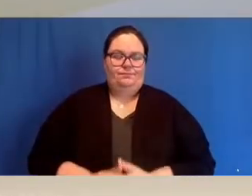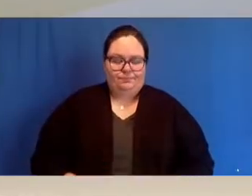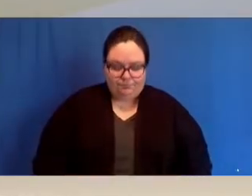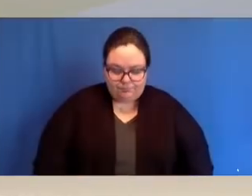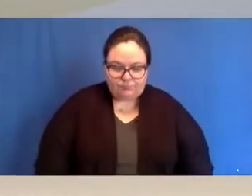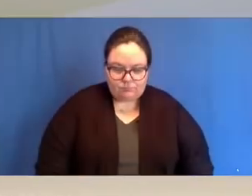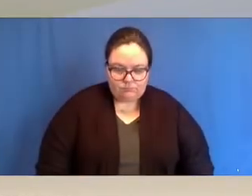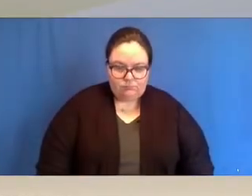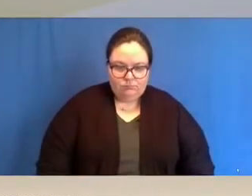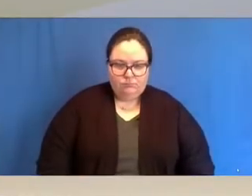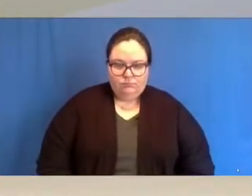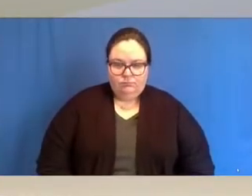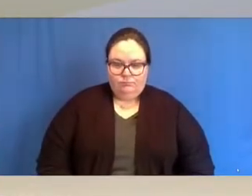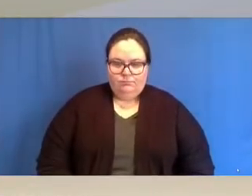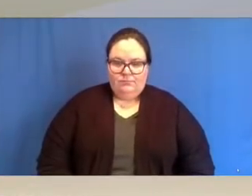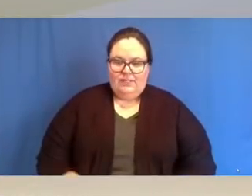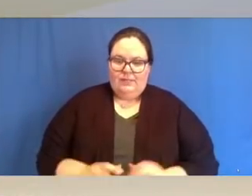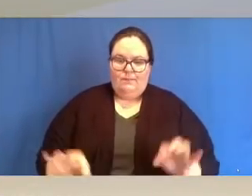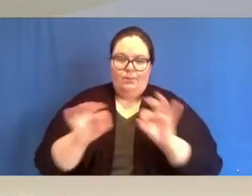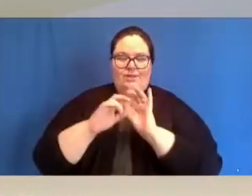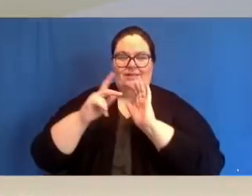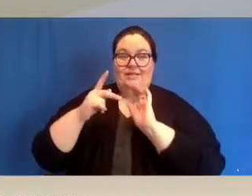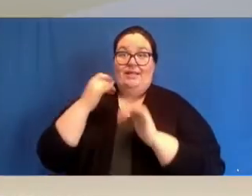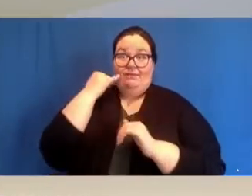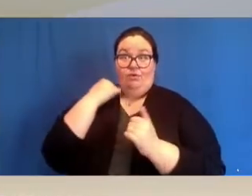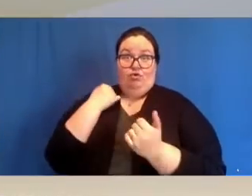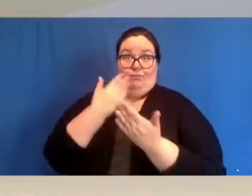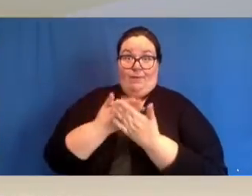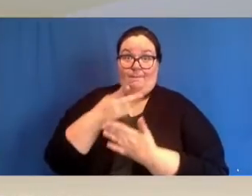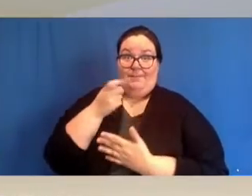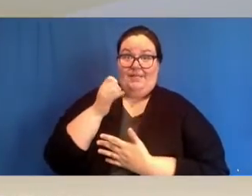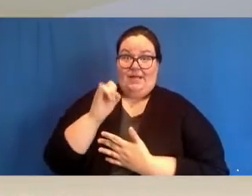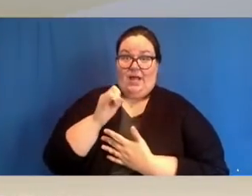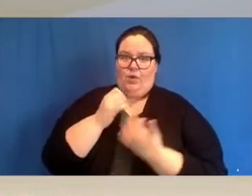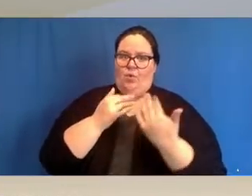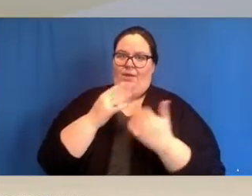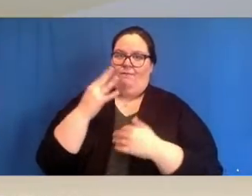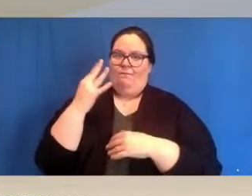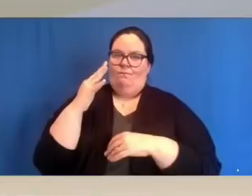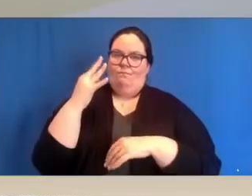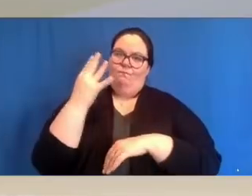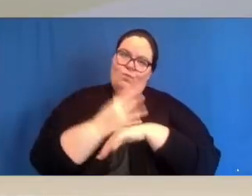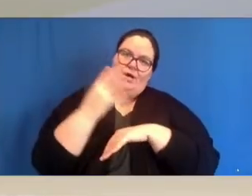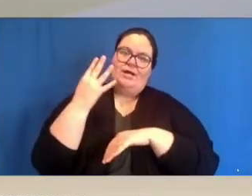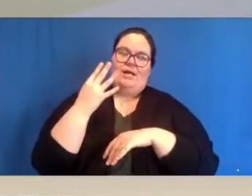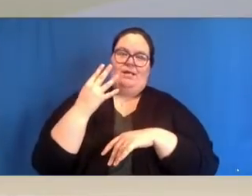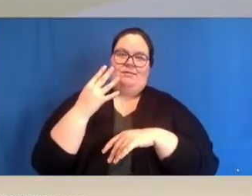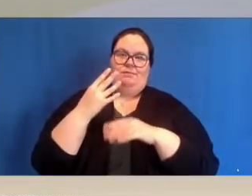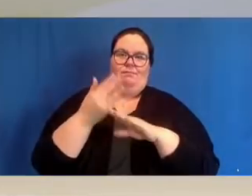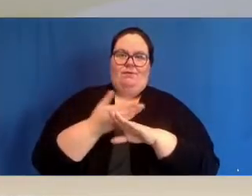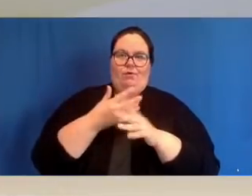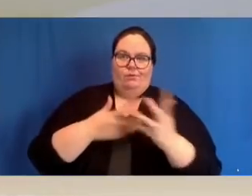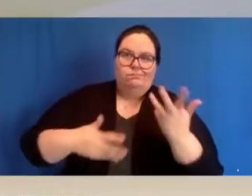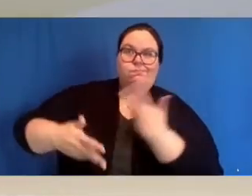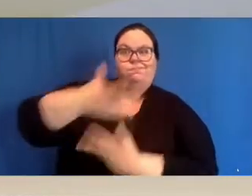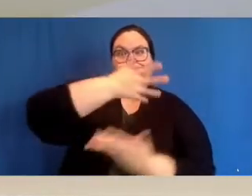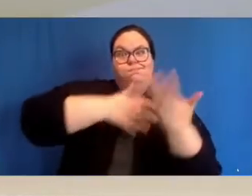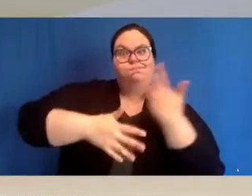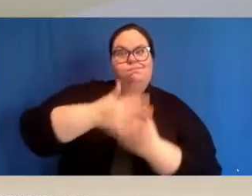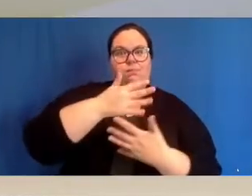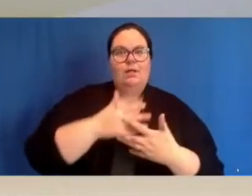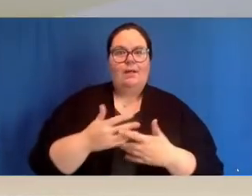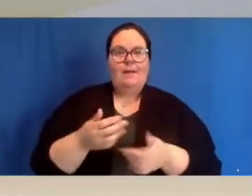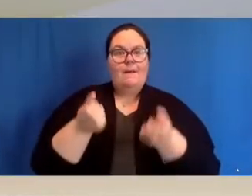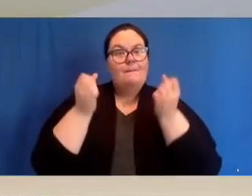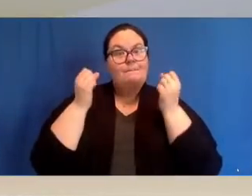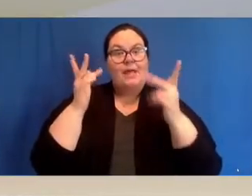caution until you have that second negative test. And we're seeing it just, a lot of people are